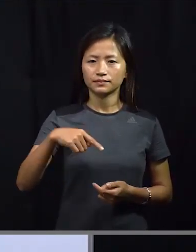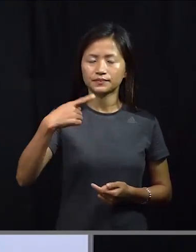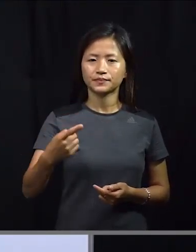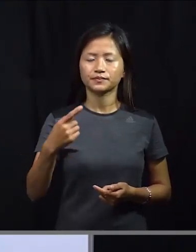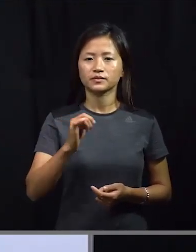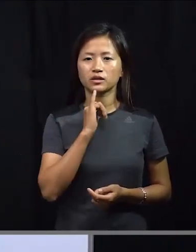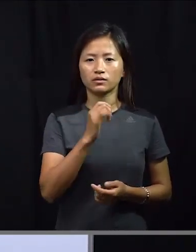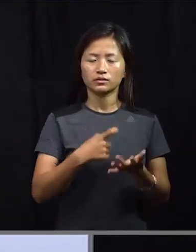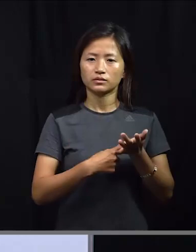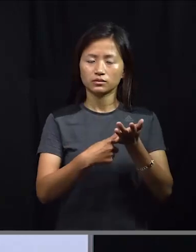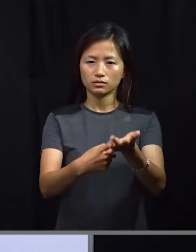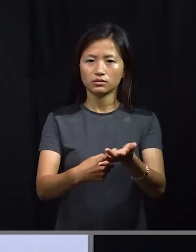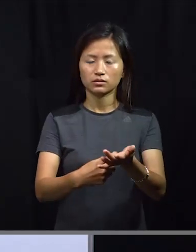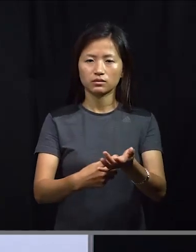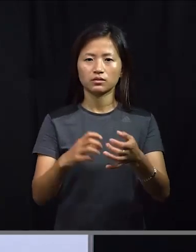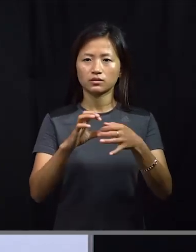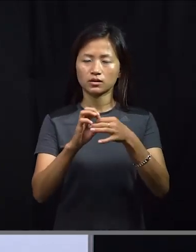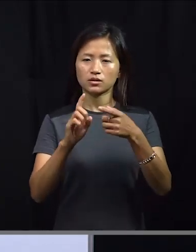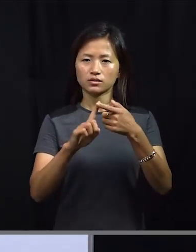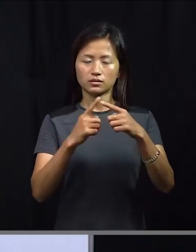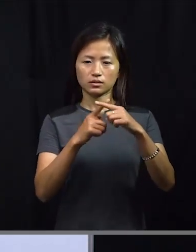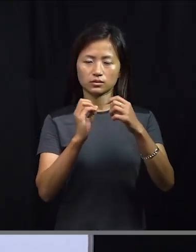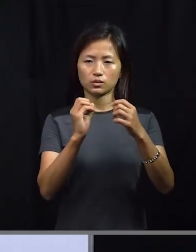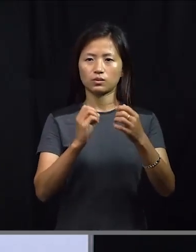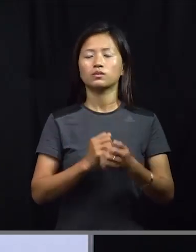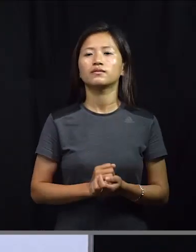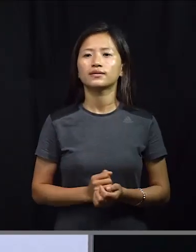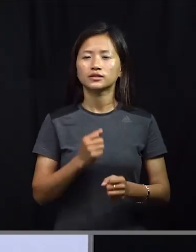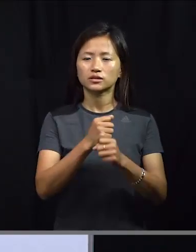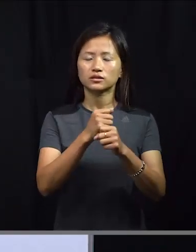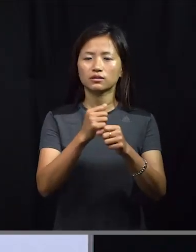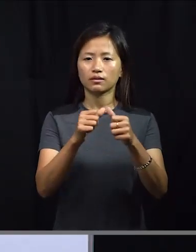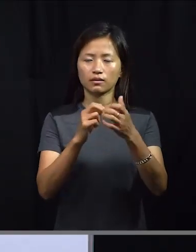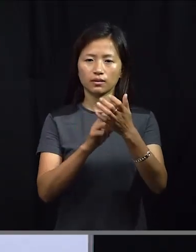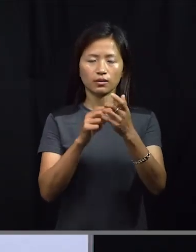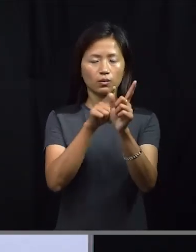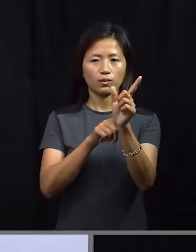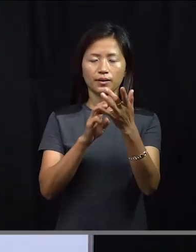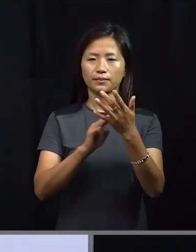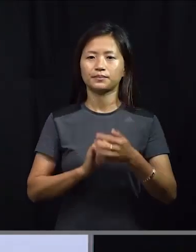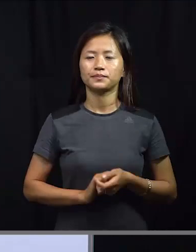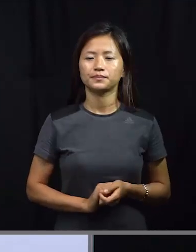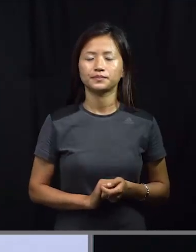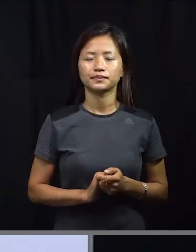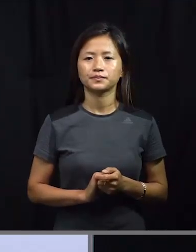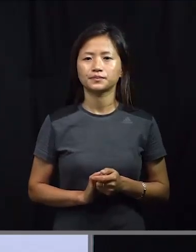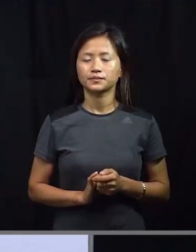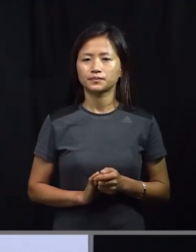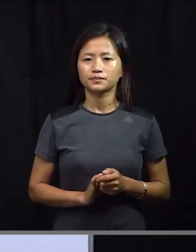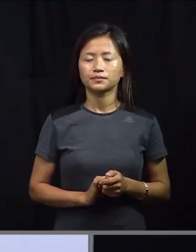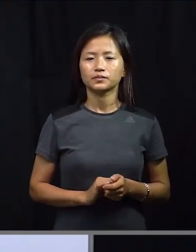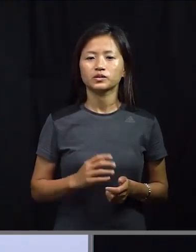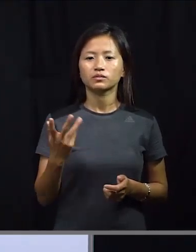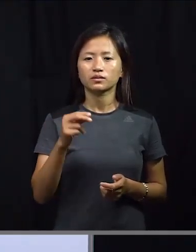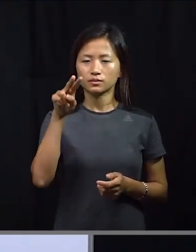is rules of exogamy, okay, exogamy. So, exogamy, what does it